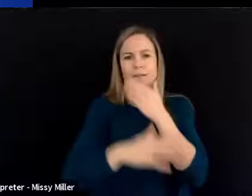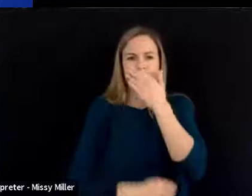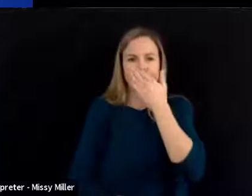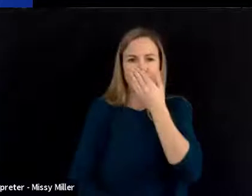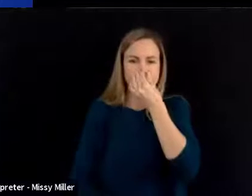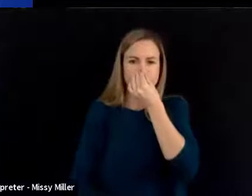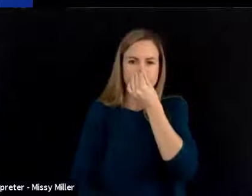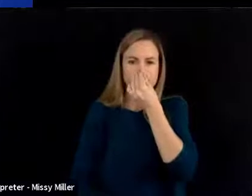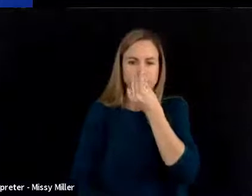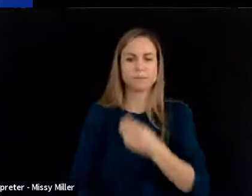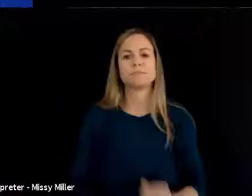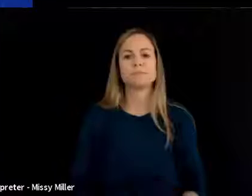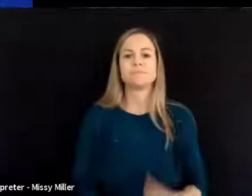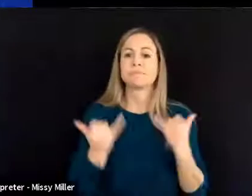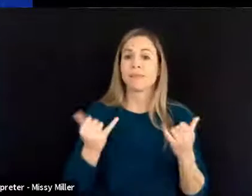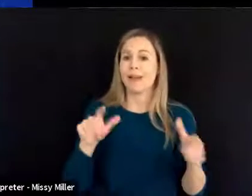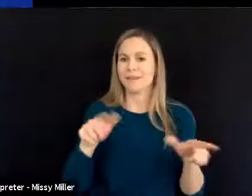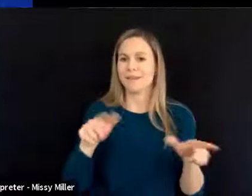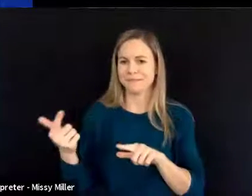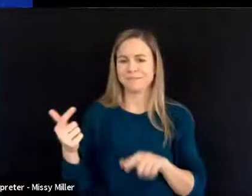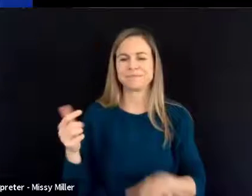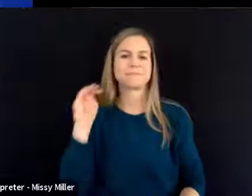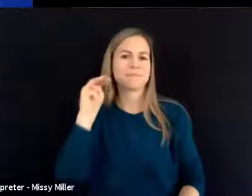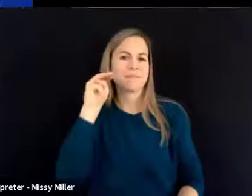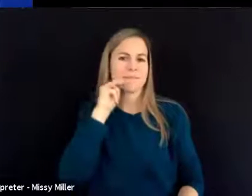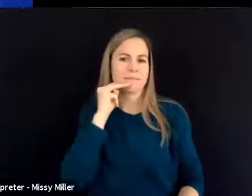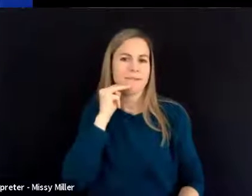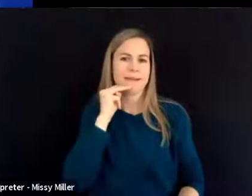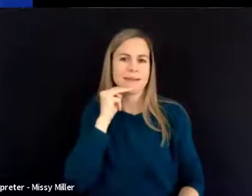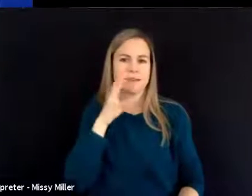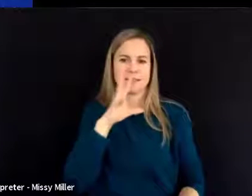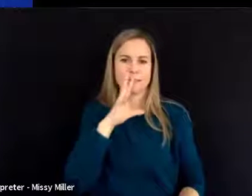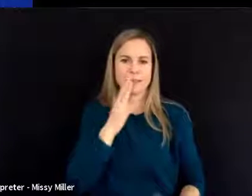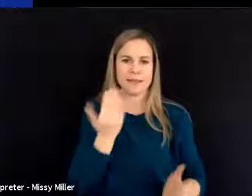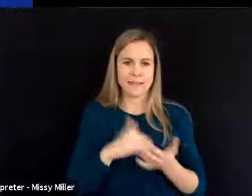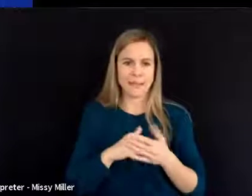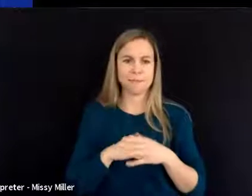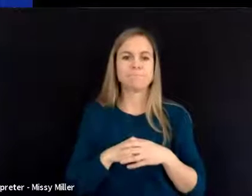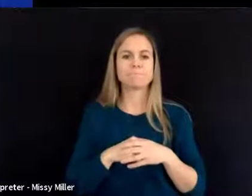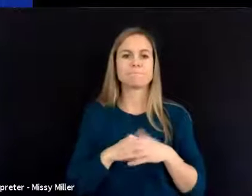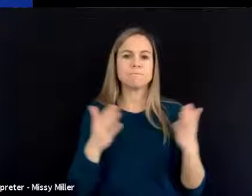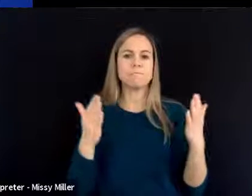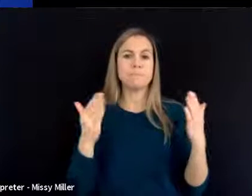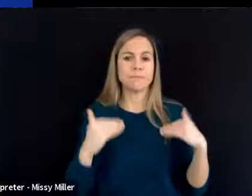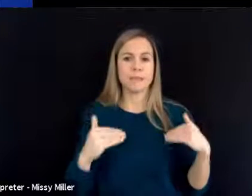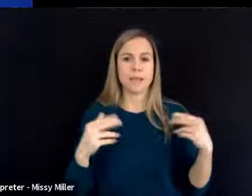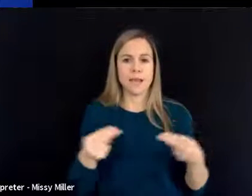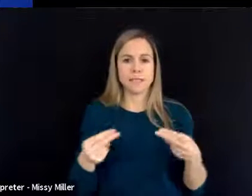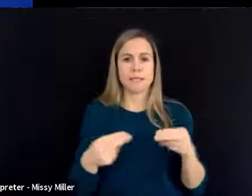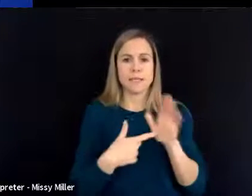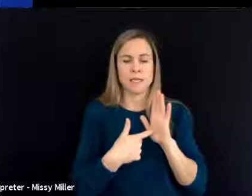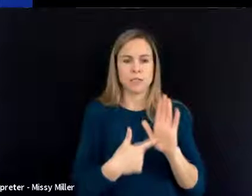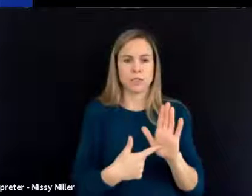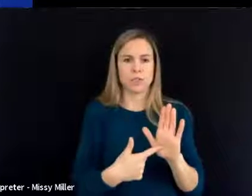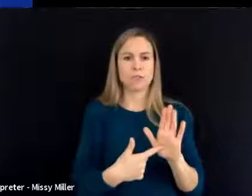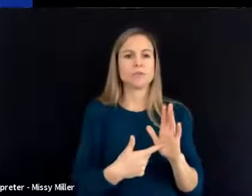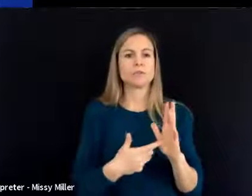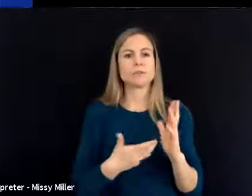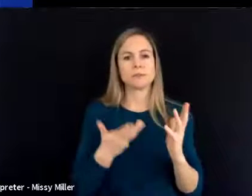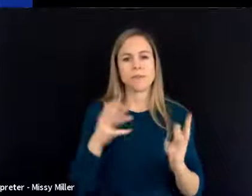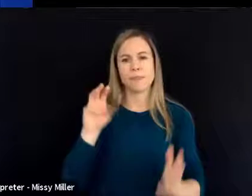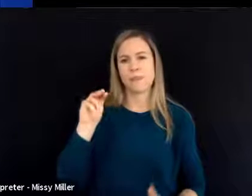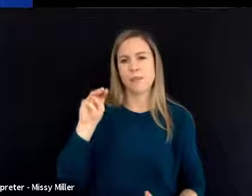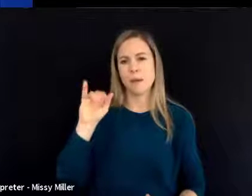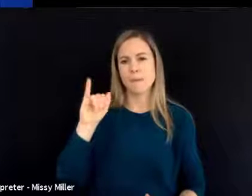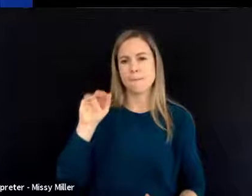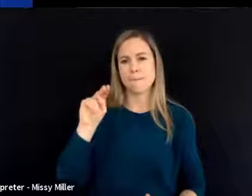Megan. Sure, thank you. This is Megan speaking. So our next slide talks about some of the minor